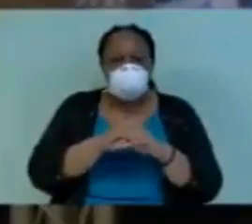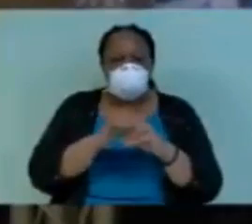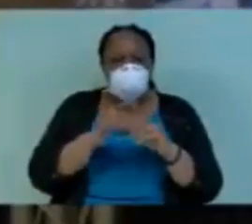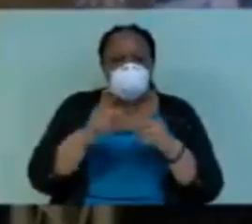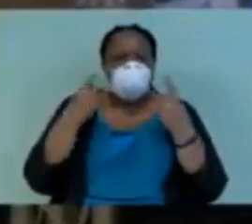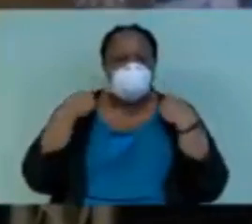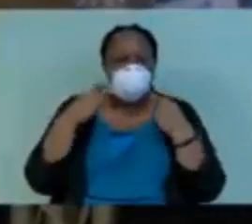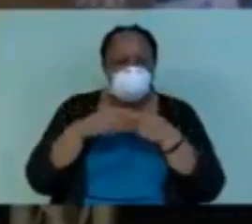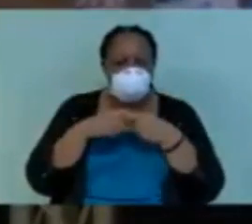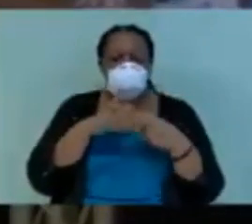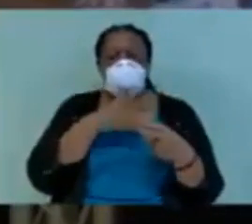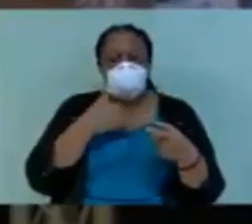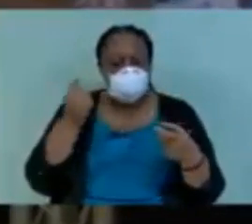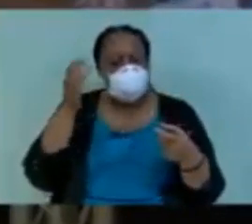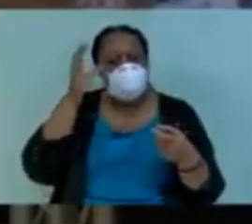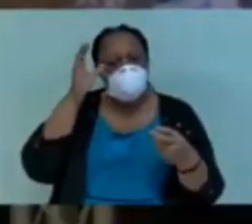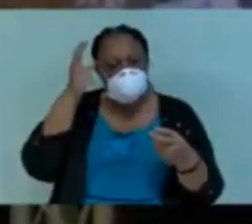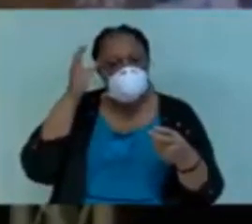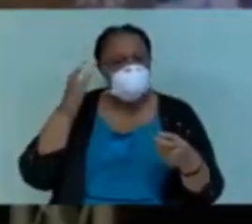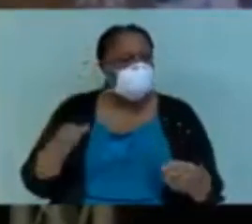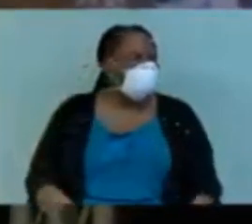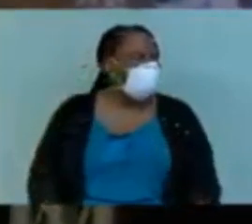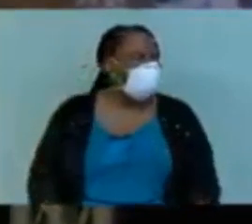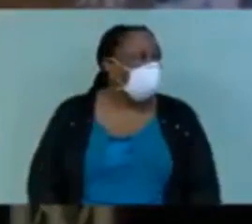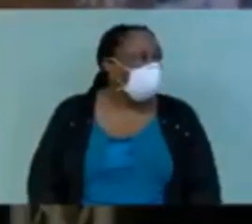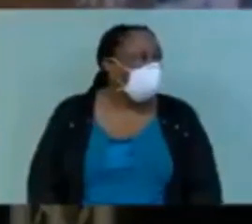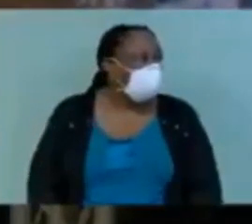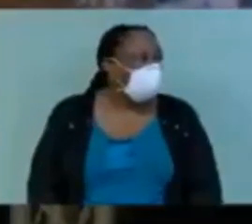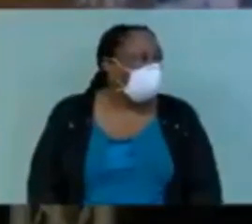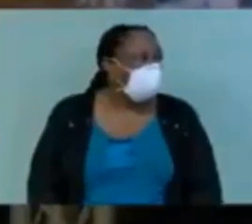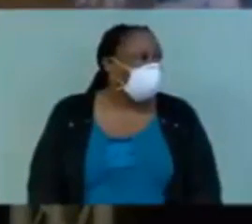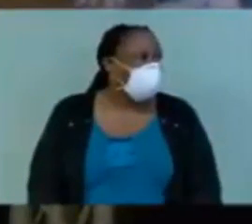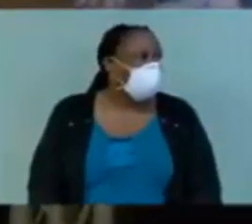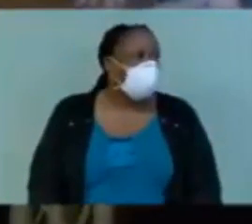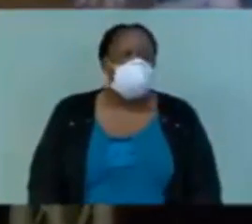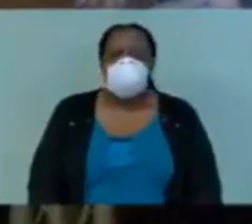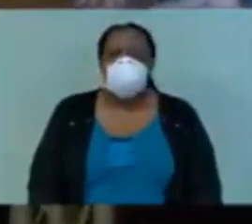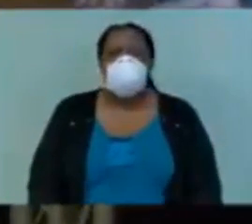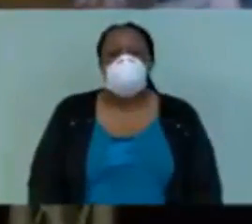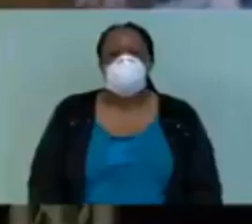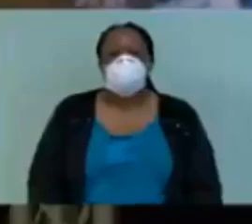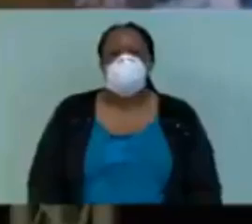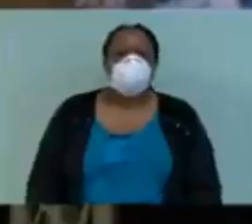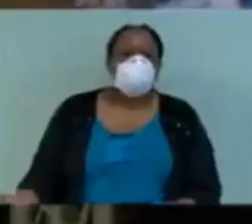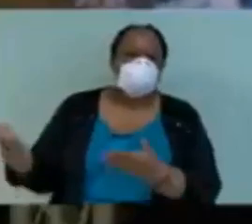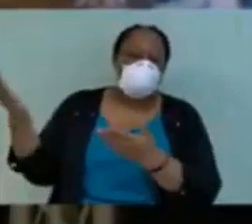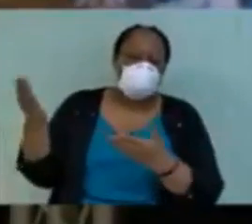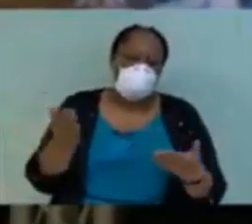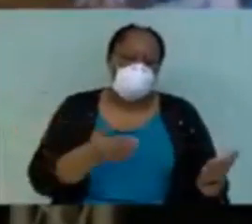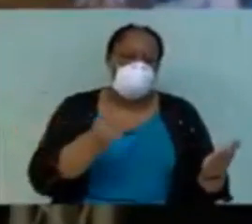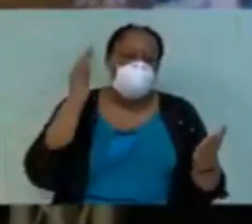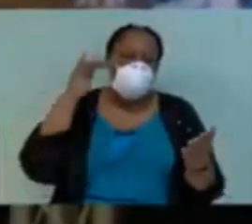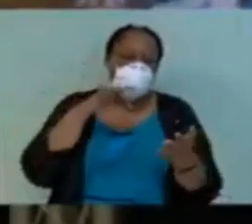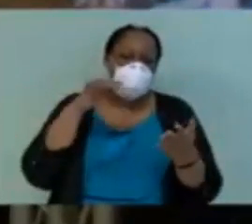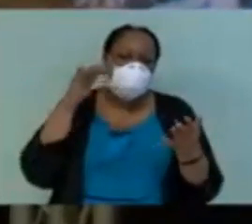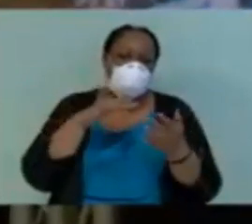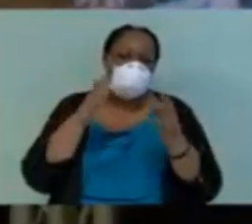We continuously state that we are approaching this fight against COVID with an all of society's approach.